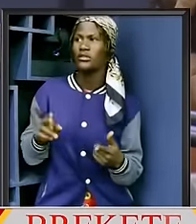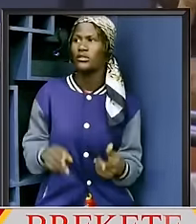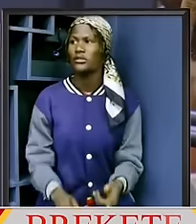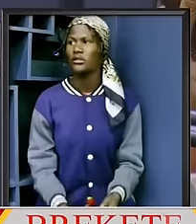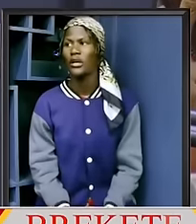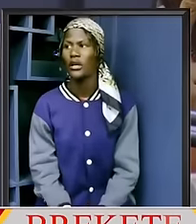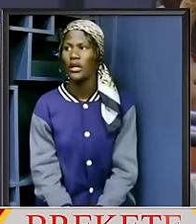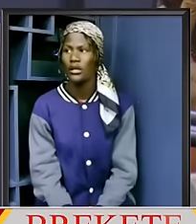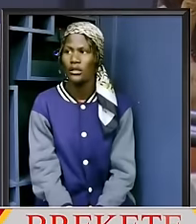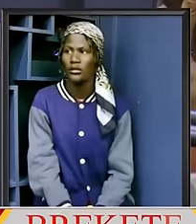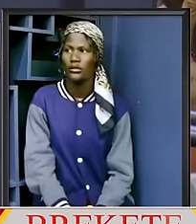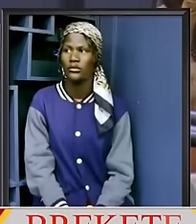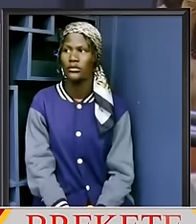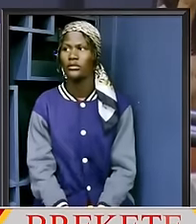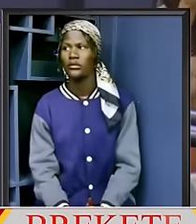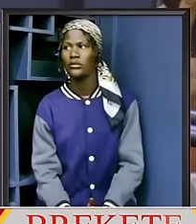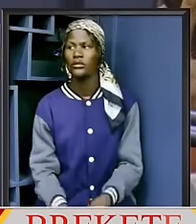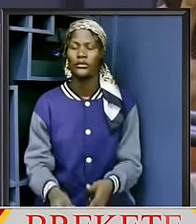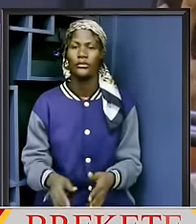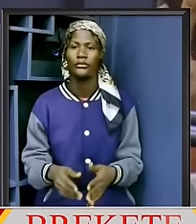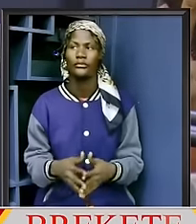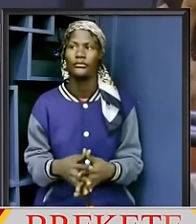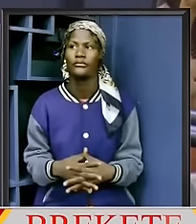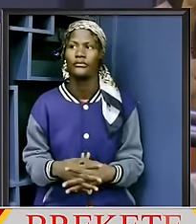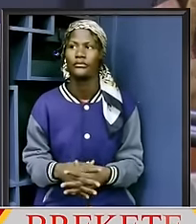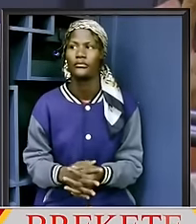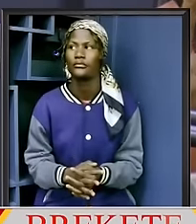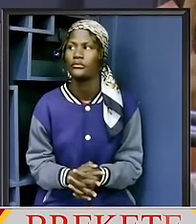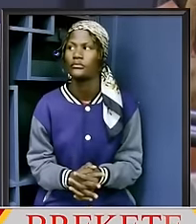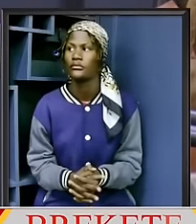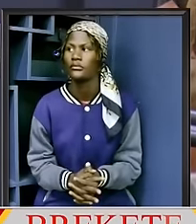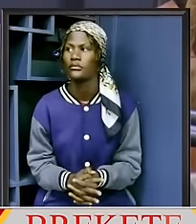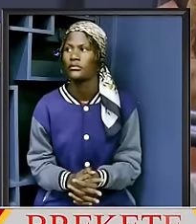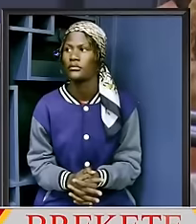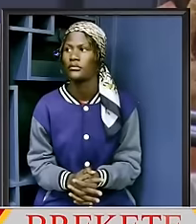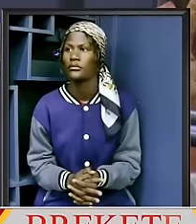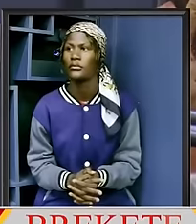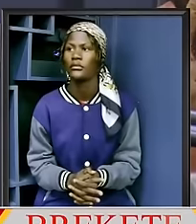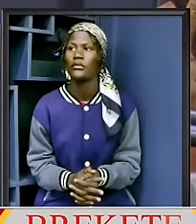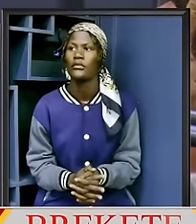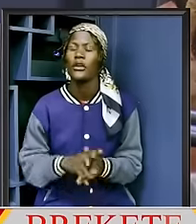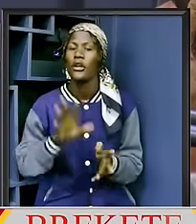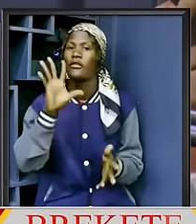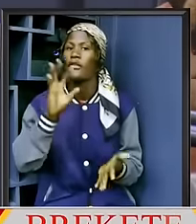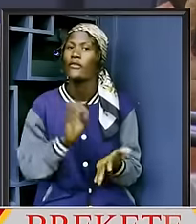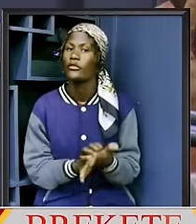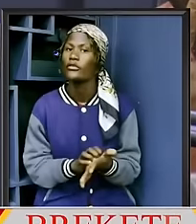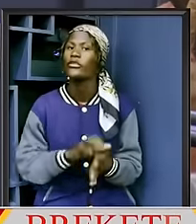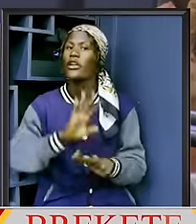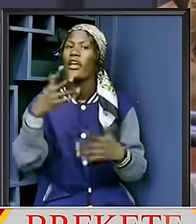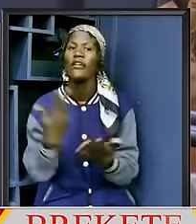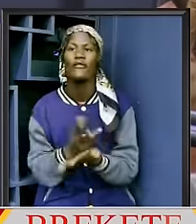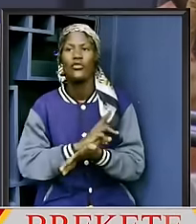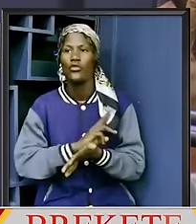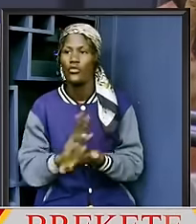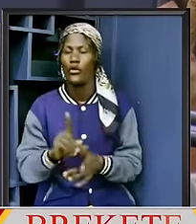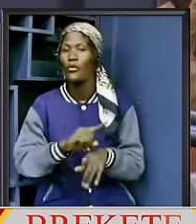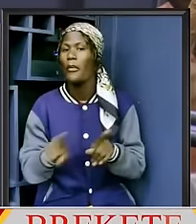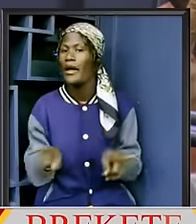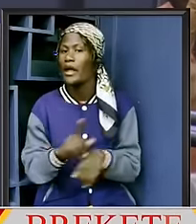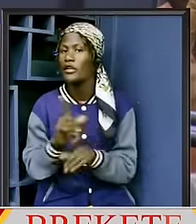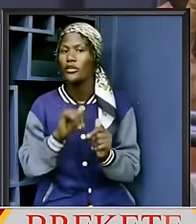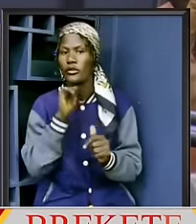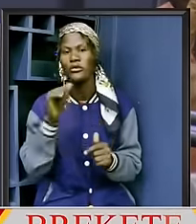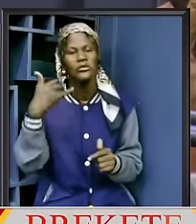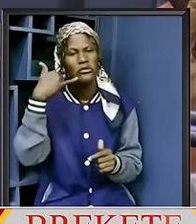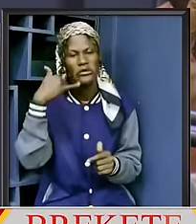be giving us for 500 every week. They did not give us anything. 500 naira every for week? For the airtime. Yes. So I've never received